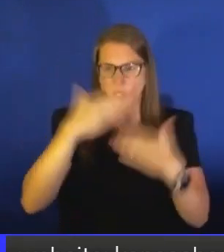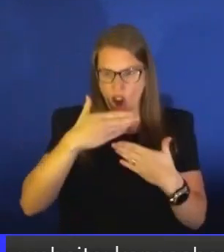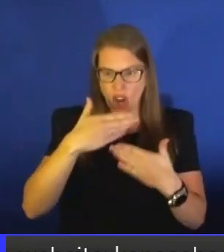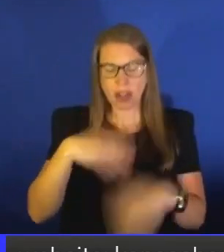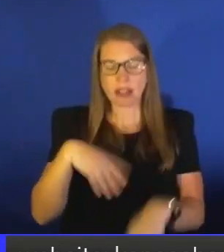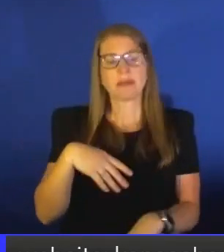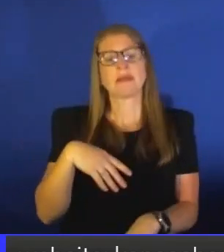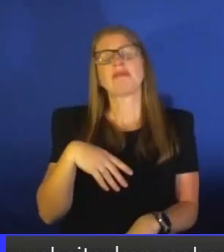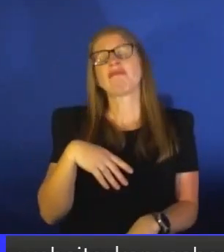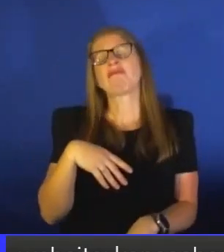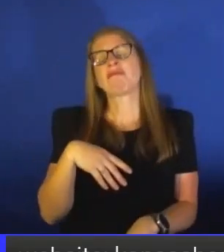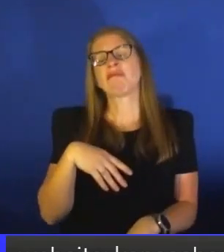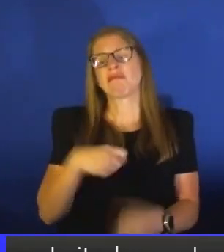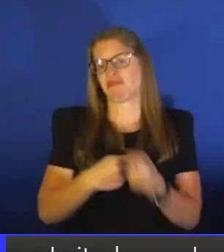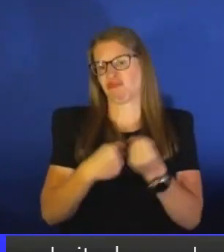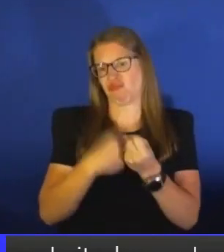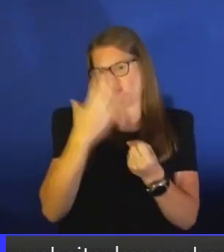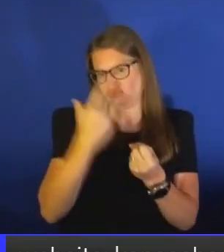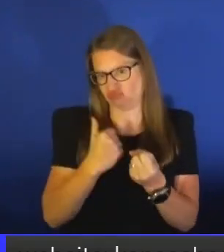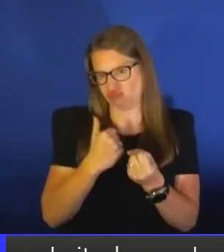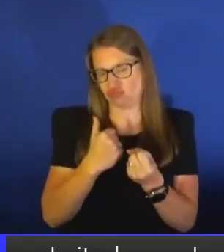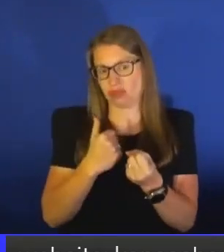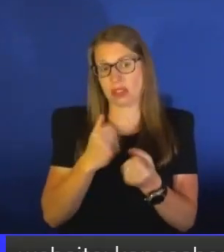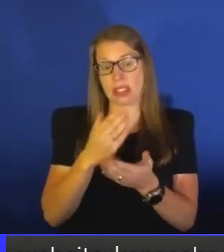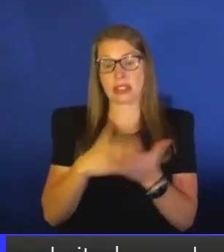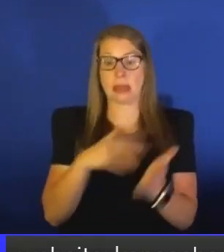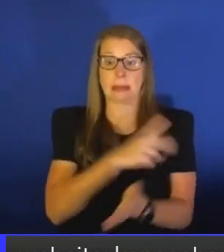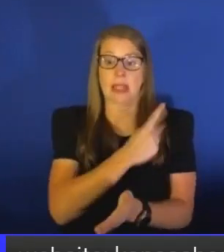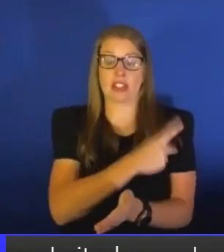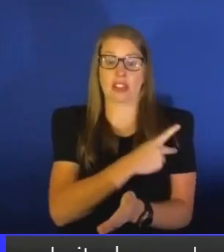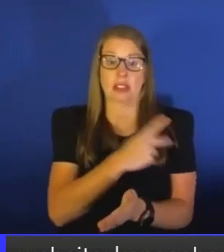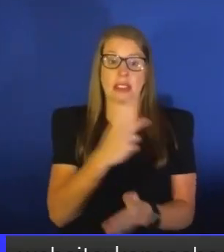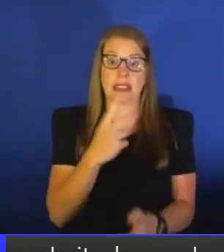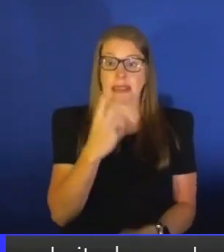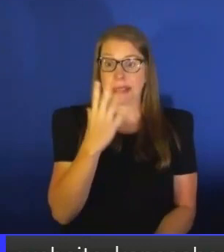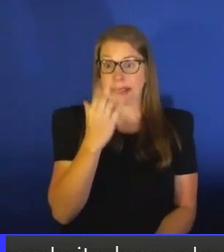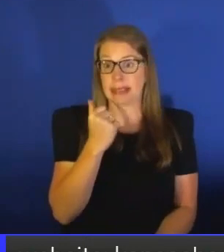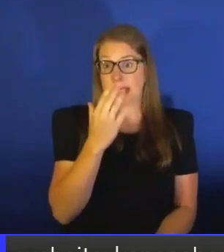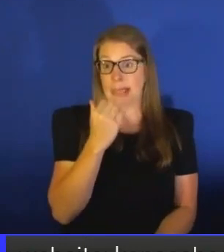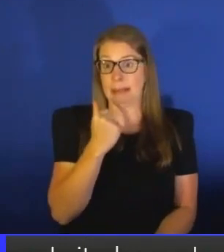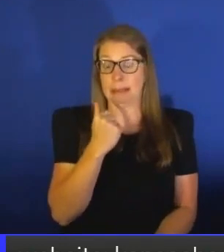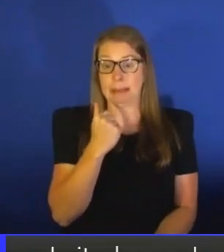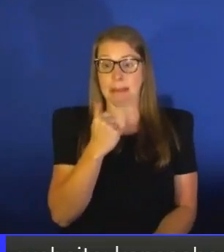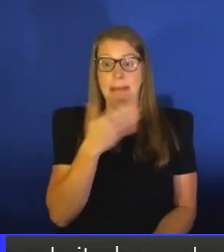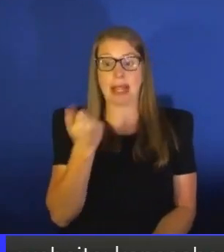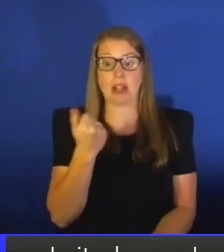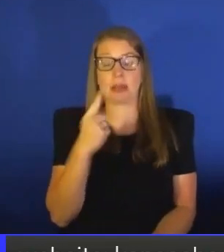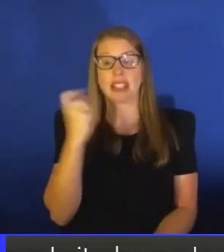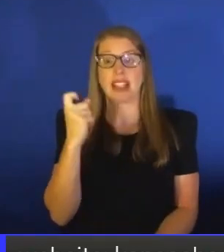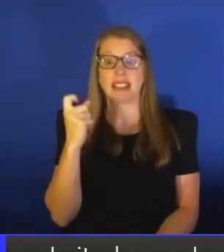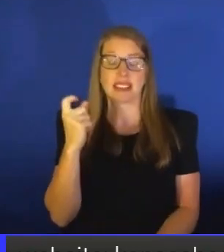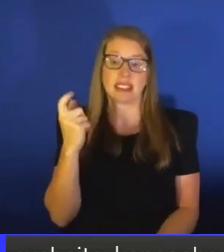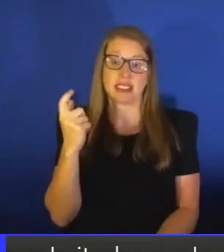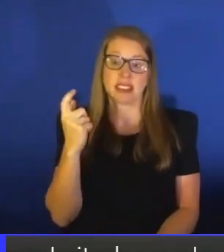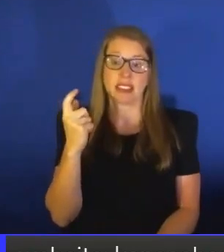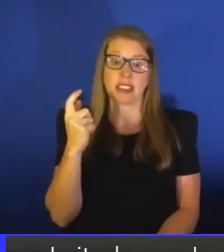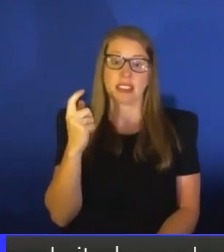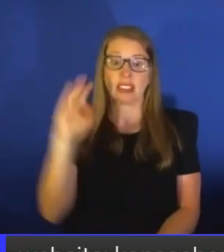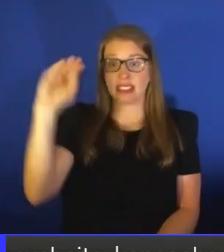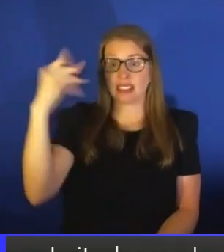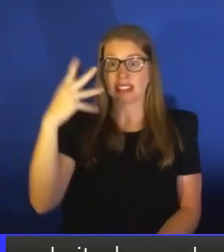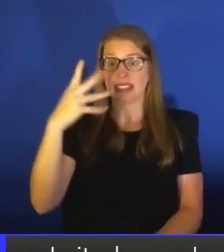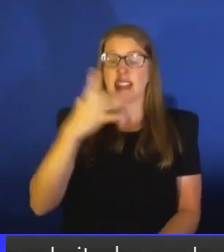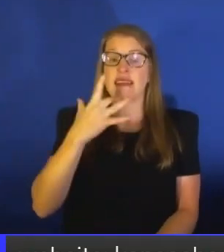in fact, some patients will say they sleep better during the summer when they get out into the light because there is some degree of sunlight entraining your body as far as the